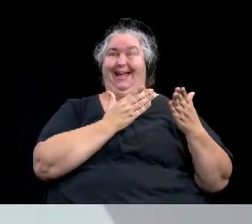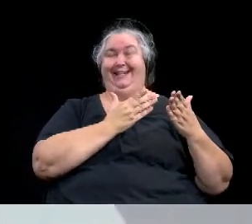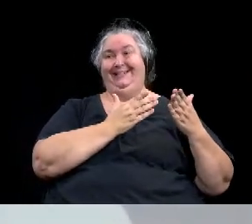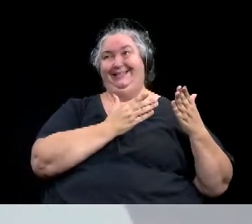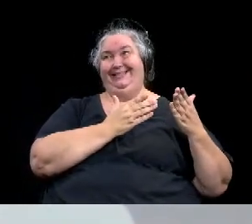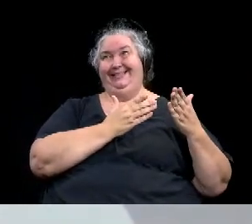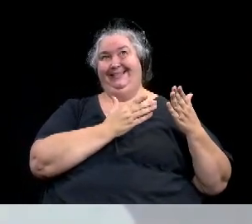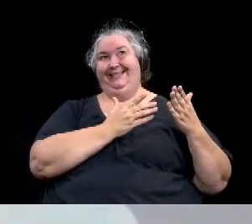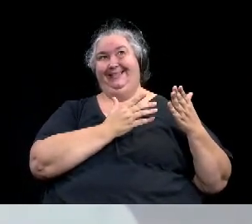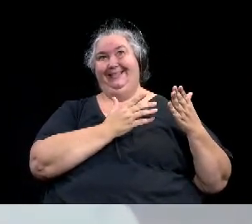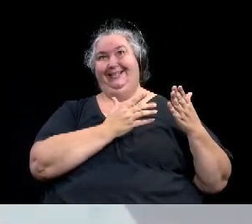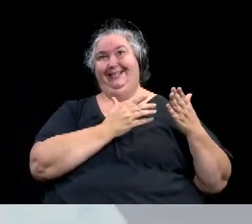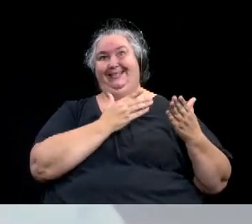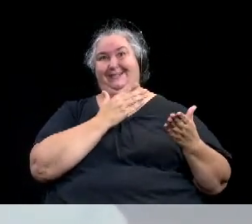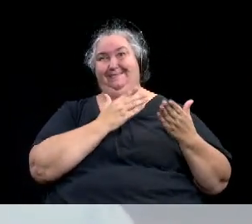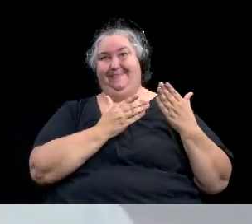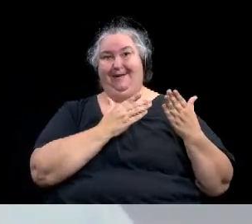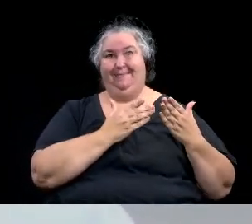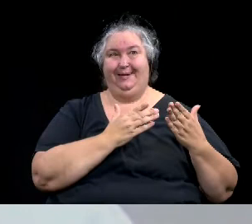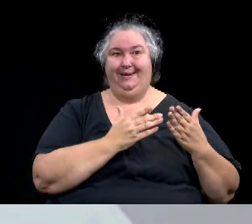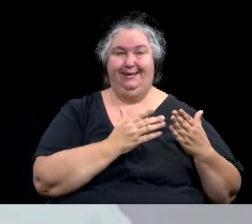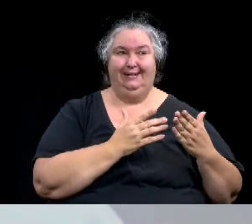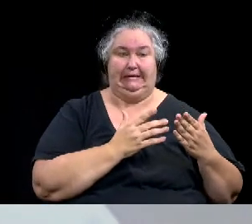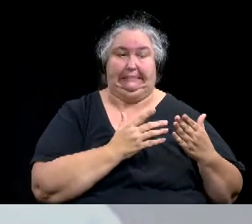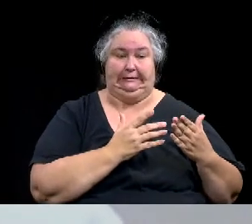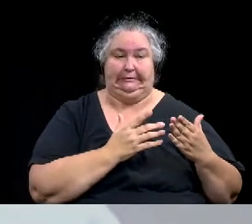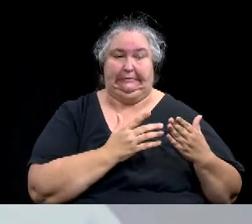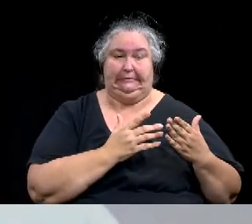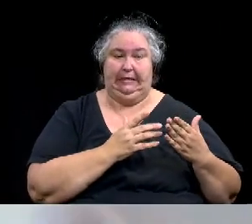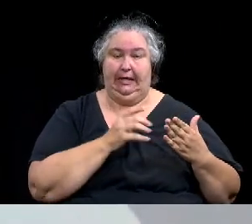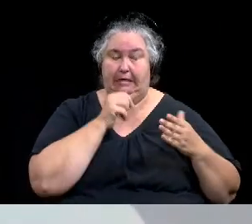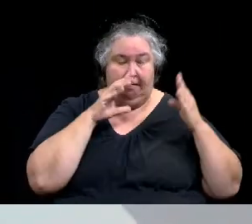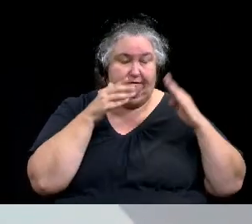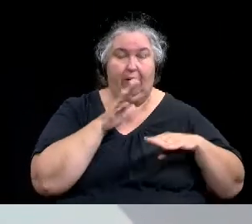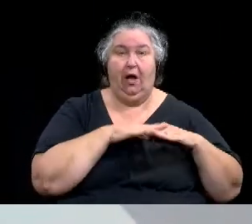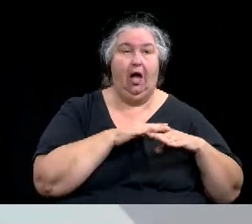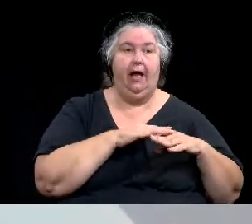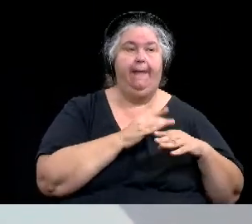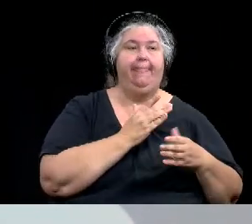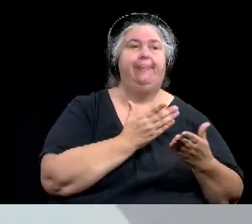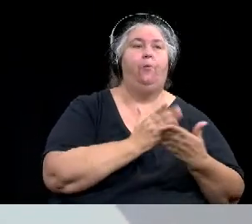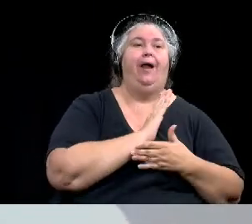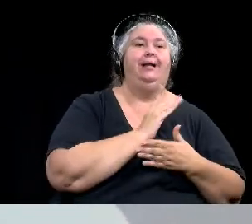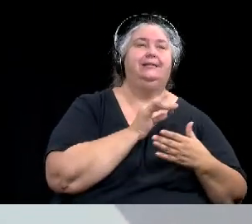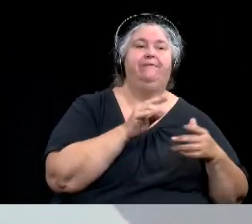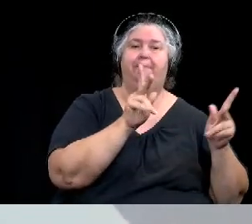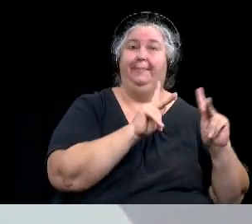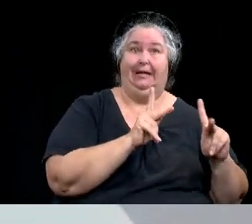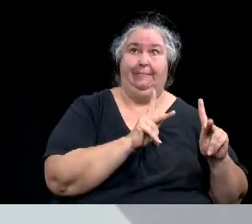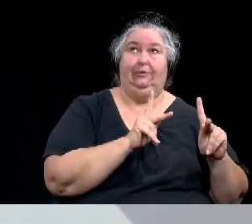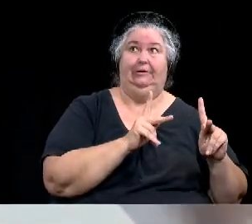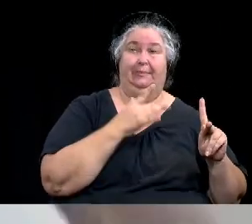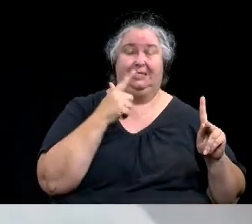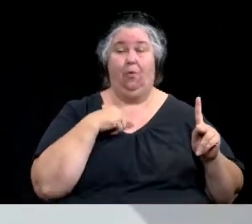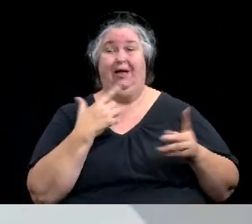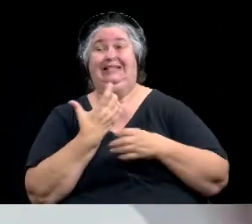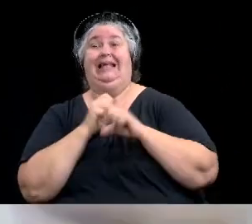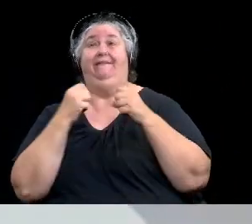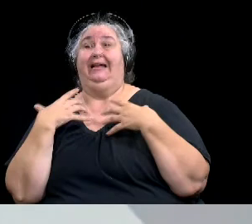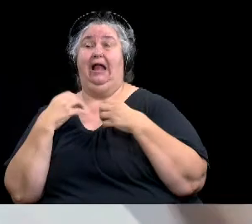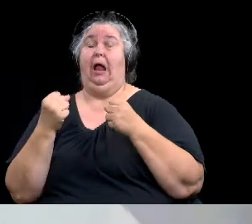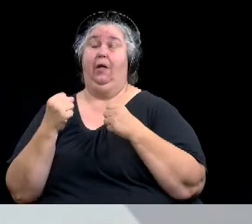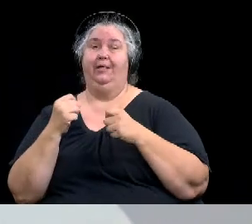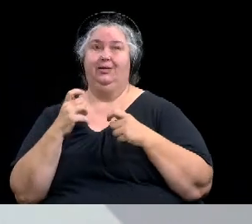of chipping away at individual liberties in order to achieve safety and health for the whole. So I think that there is a place